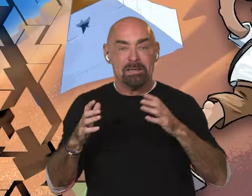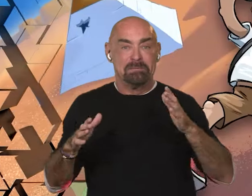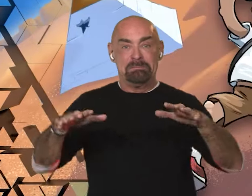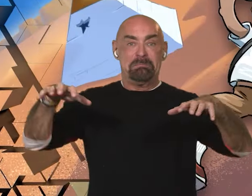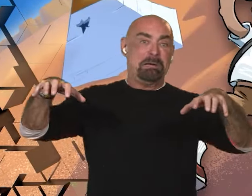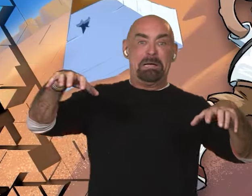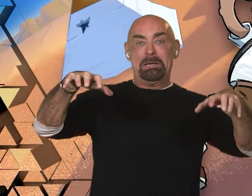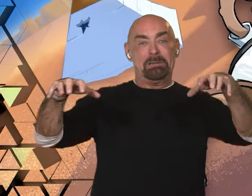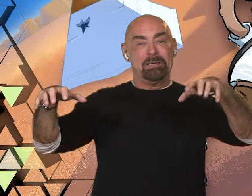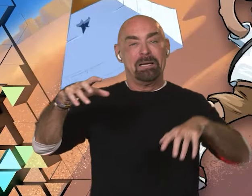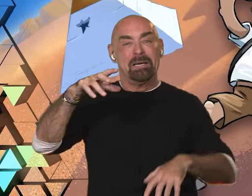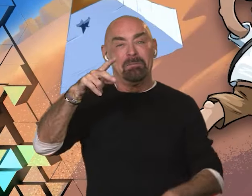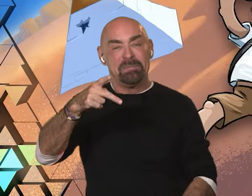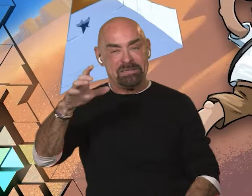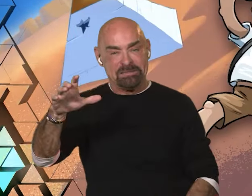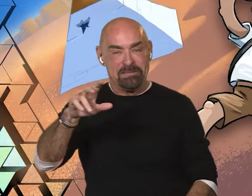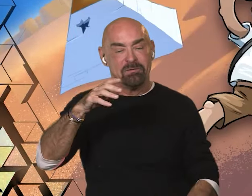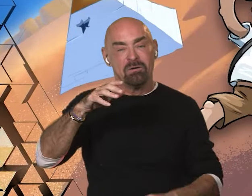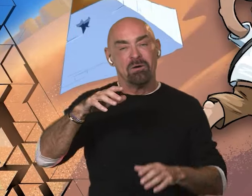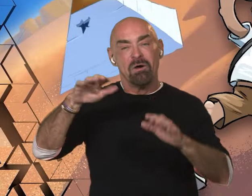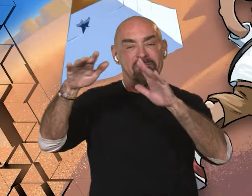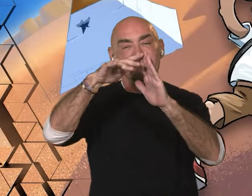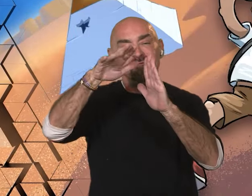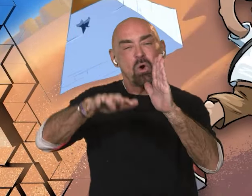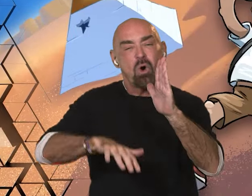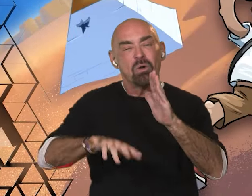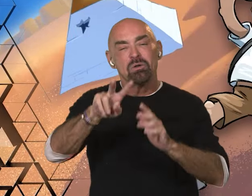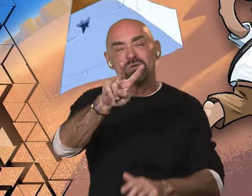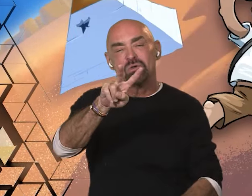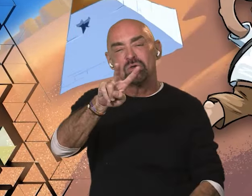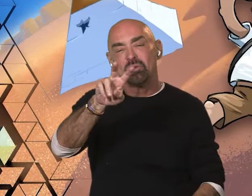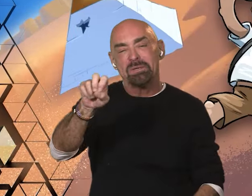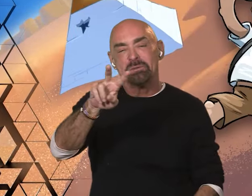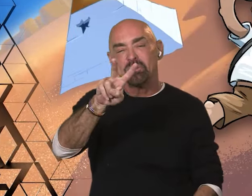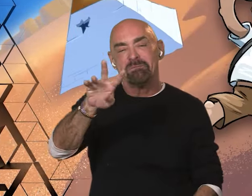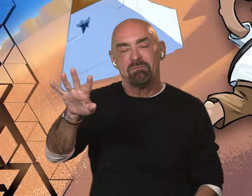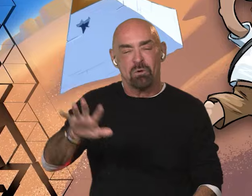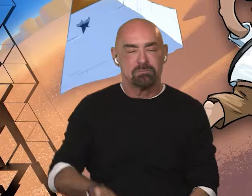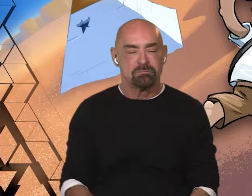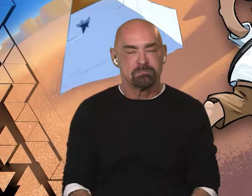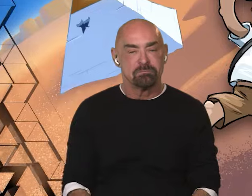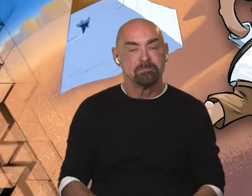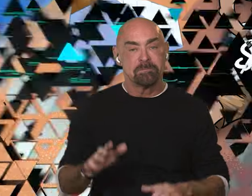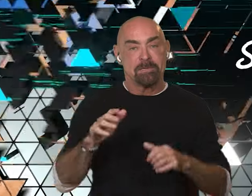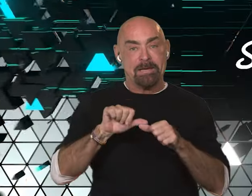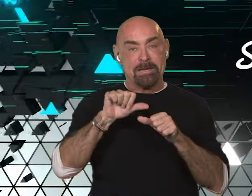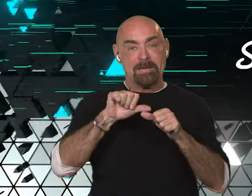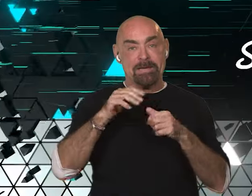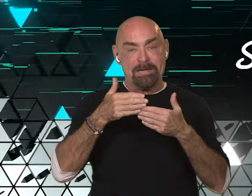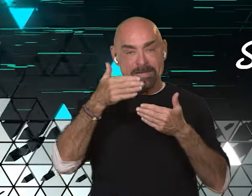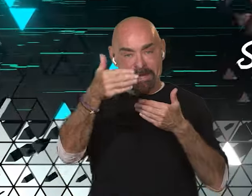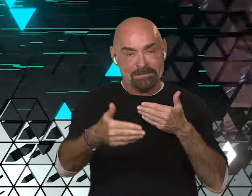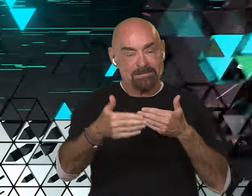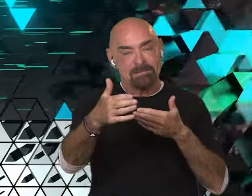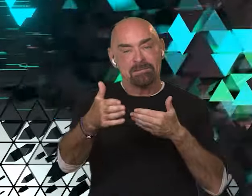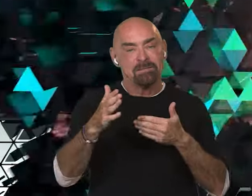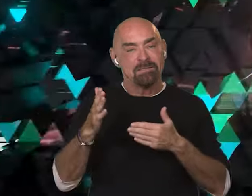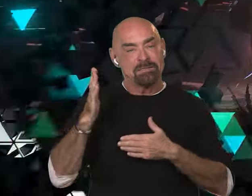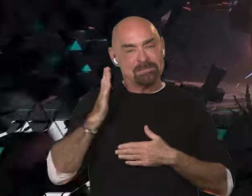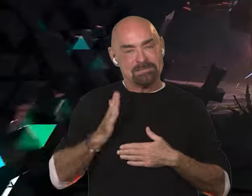PC and PS5 in fall 2024. And you can play the demo on Steam after the show. Up next, we've